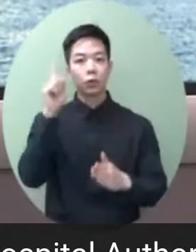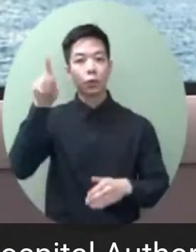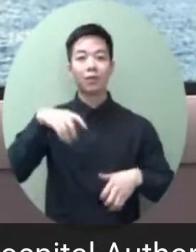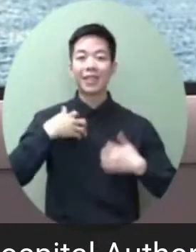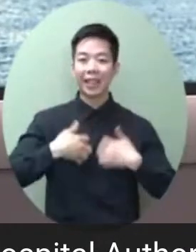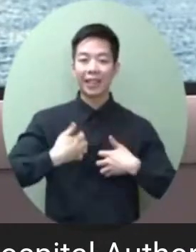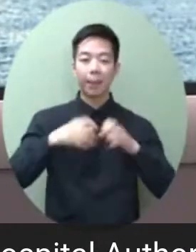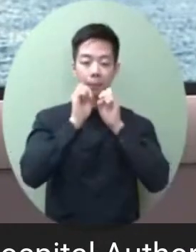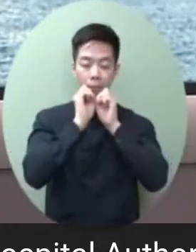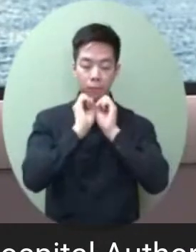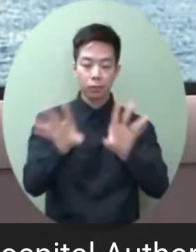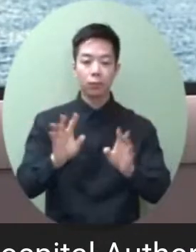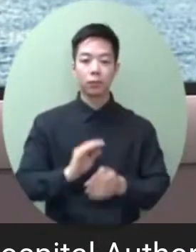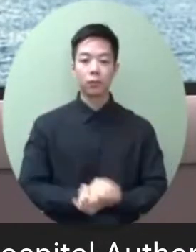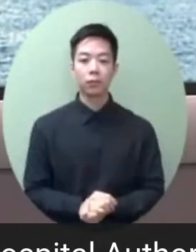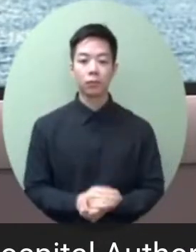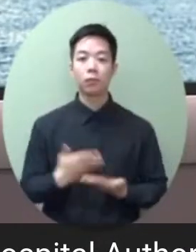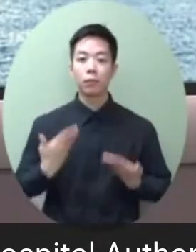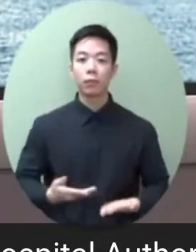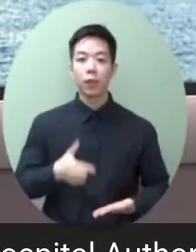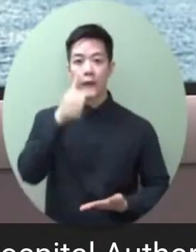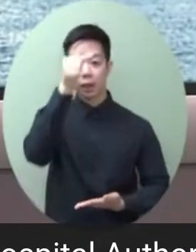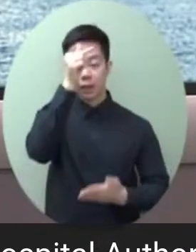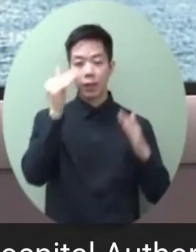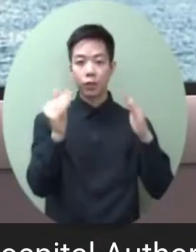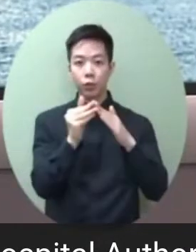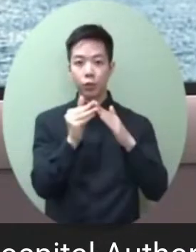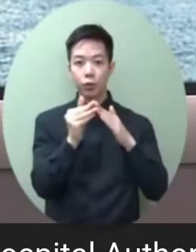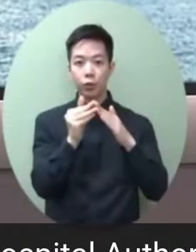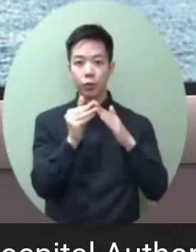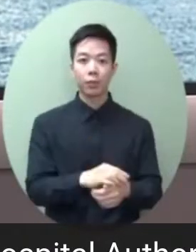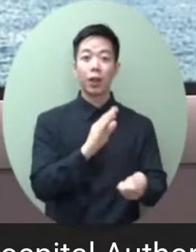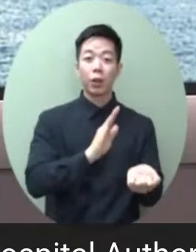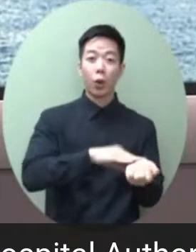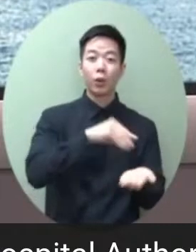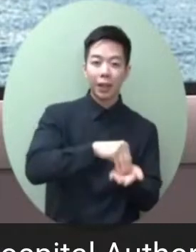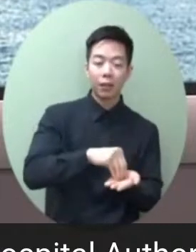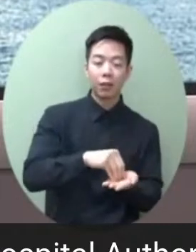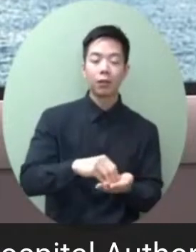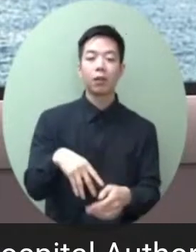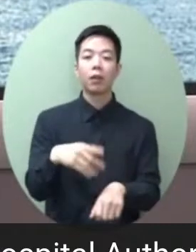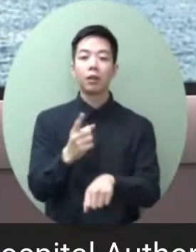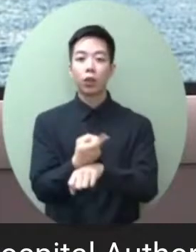And I would like to make an urgent appeal to the public. Currently, the number of